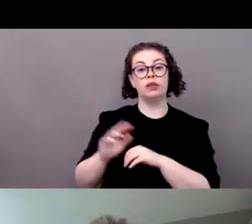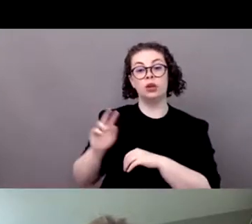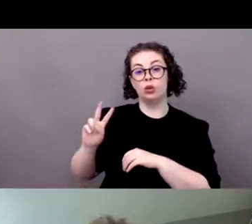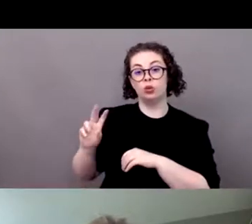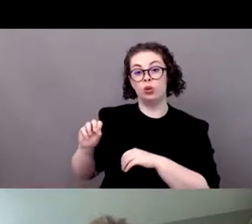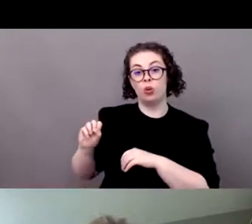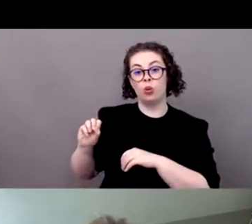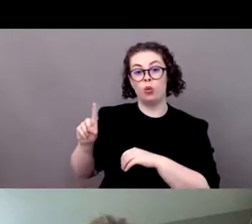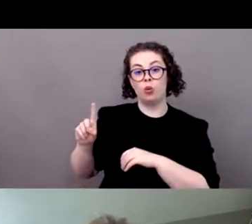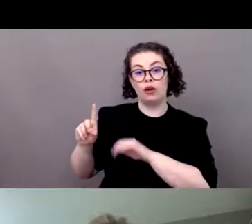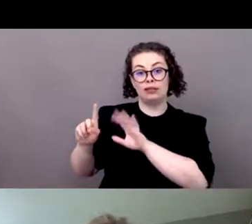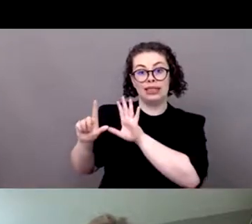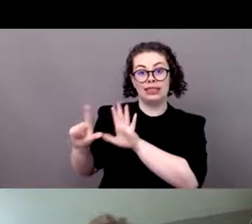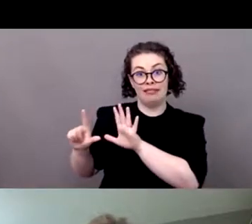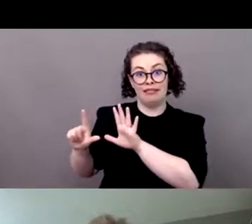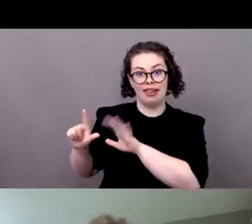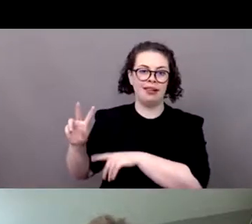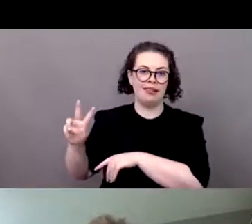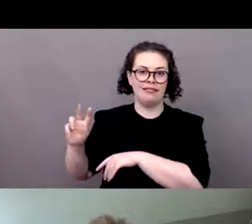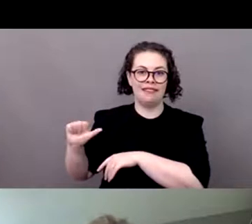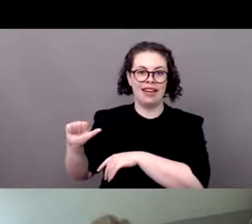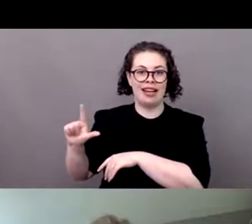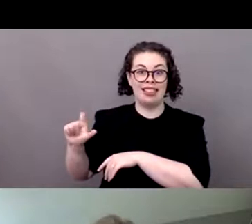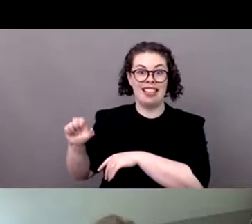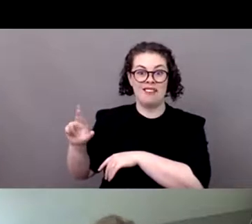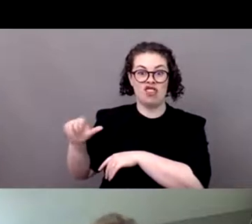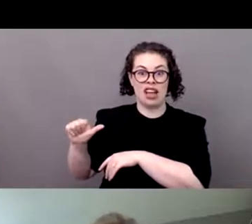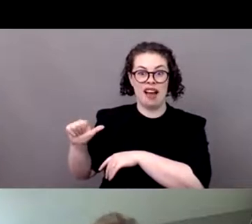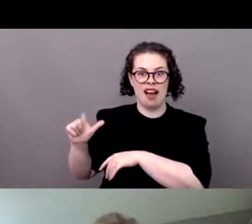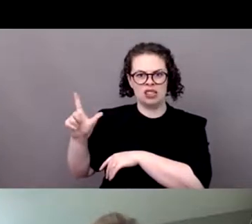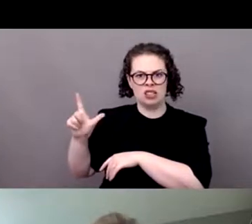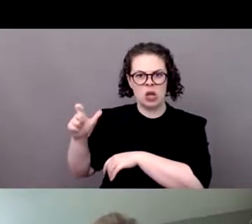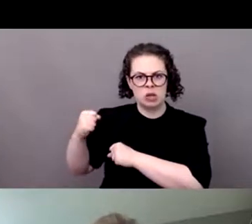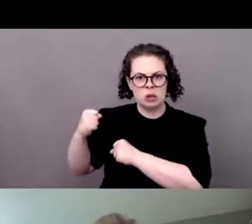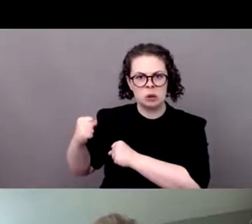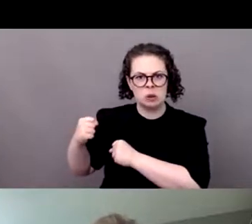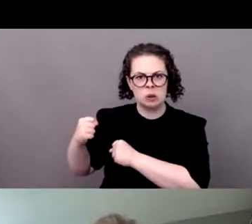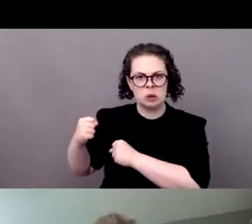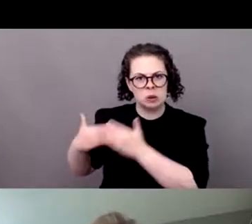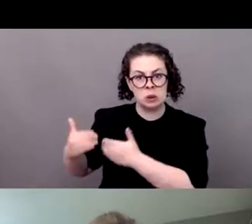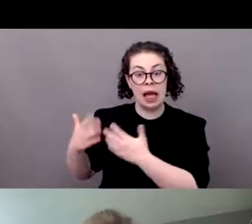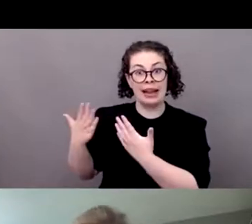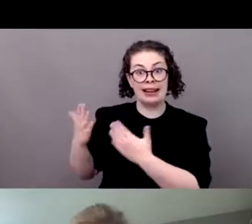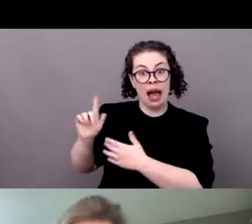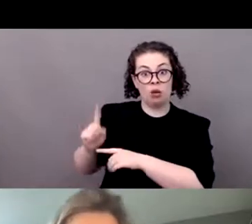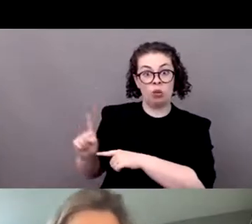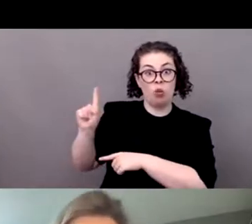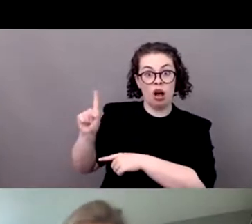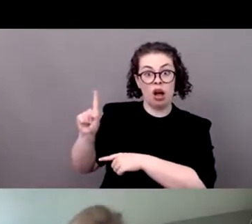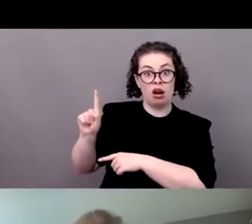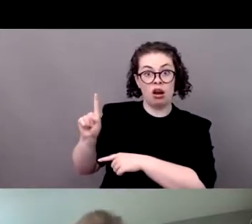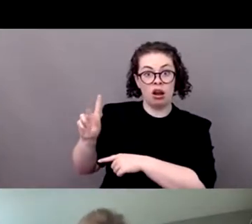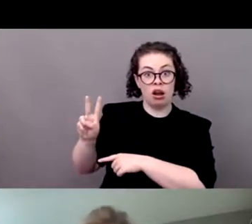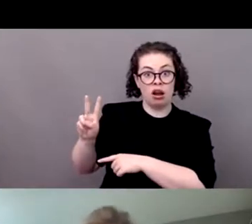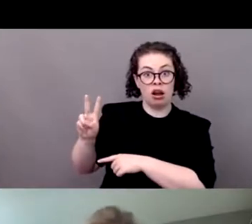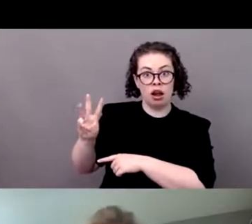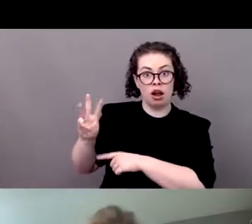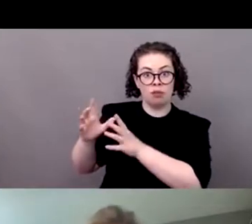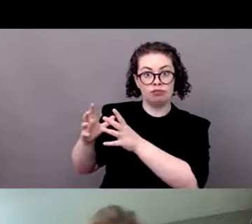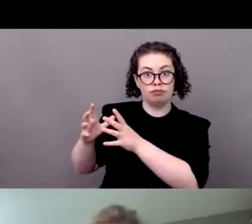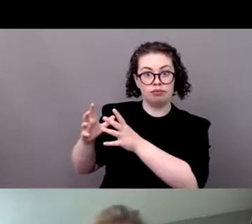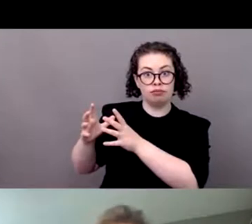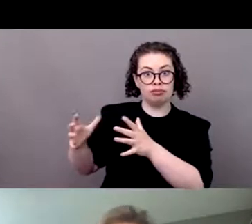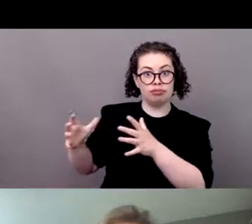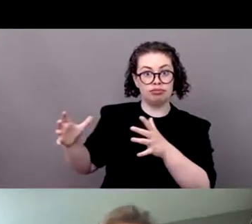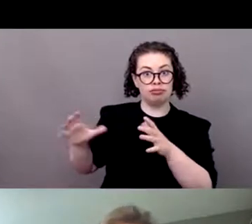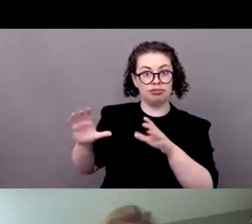now a big staff supporting him, because it's a huge quantity of works and meetings that you have to do. And